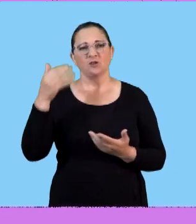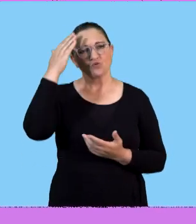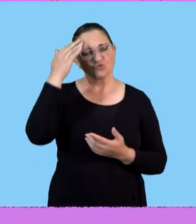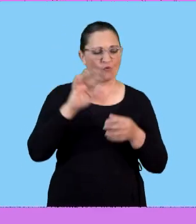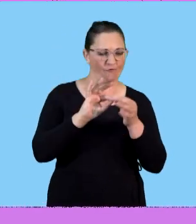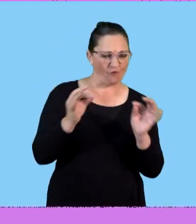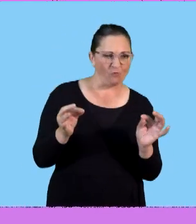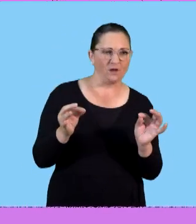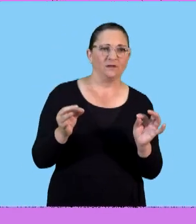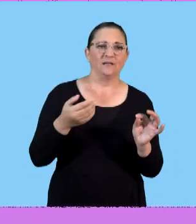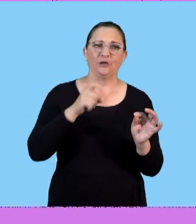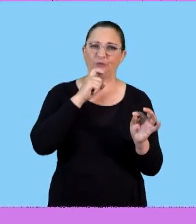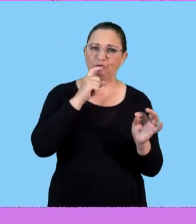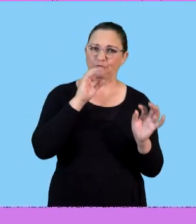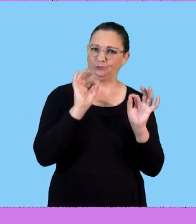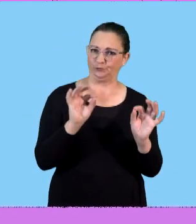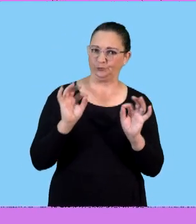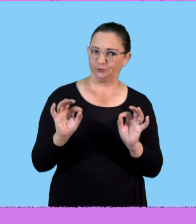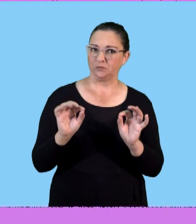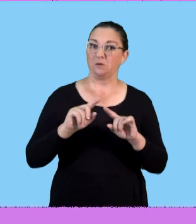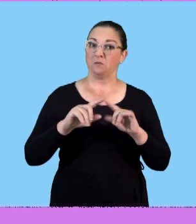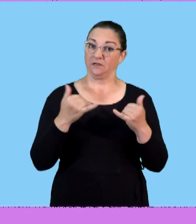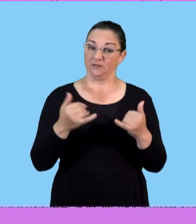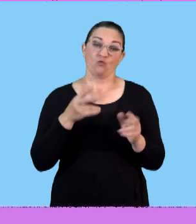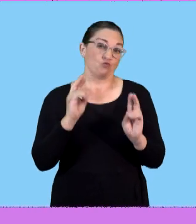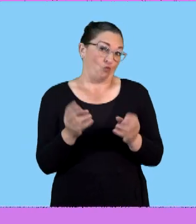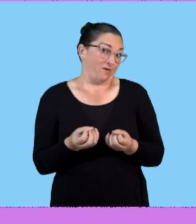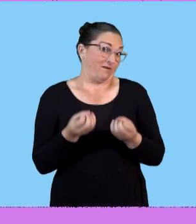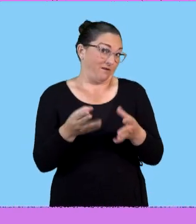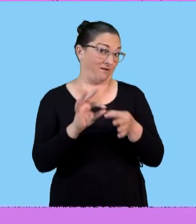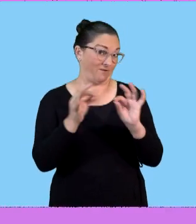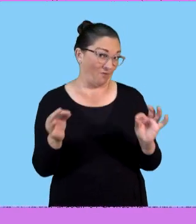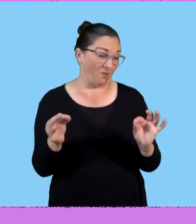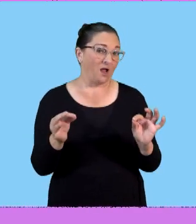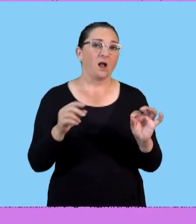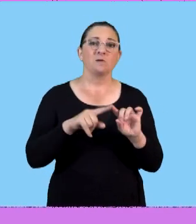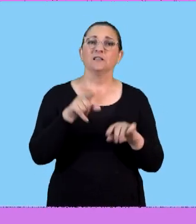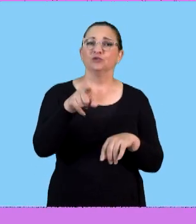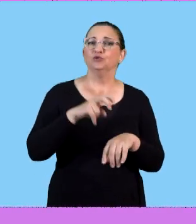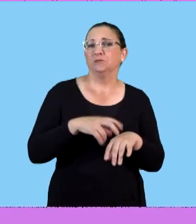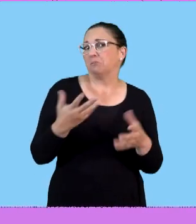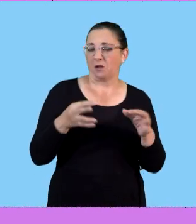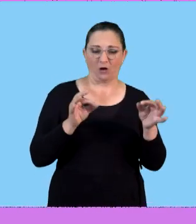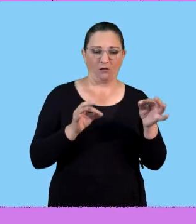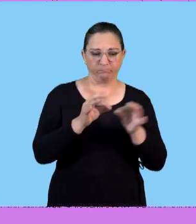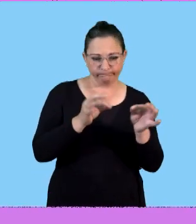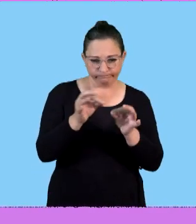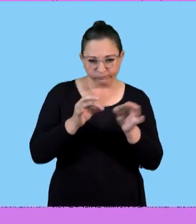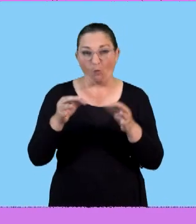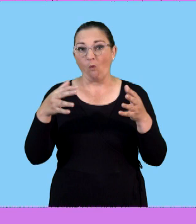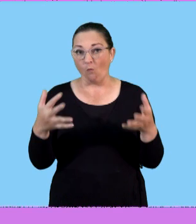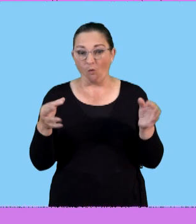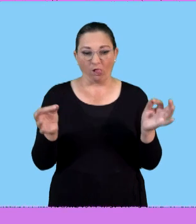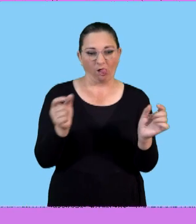formulae successfully. And remember, in our subject, we normally provide you with the formula, but sometimes it's necessary for you